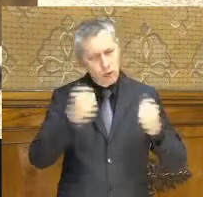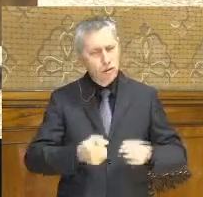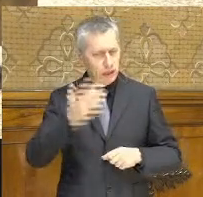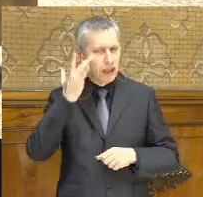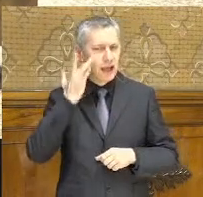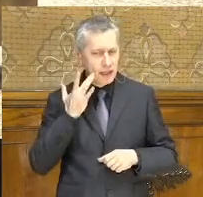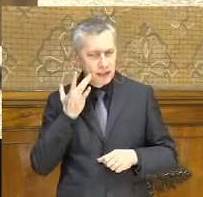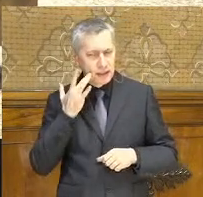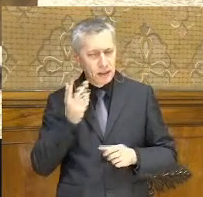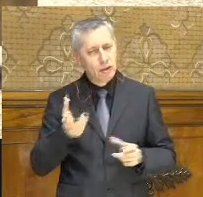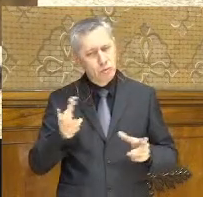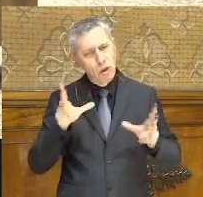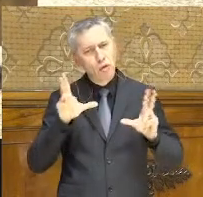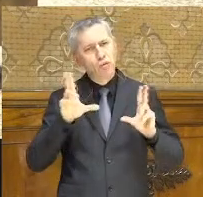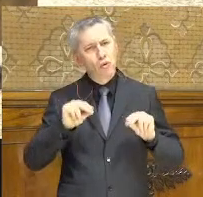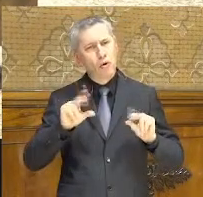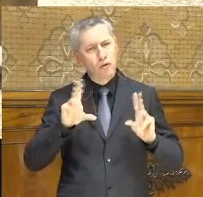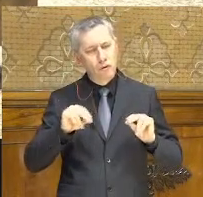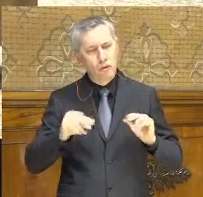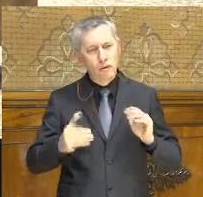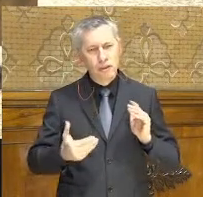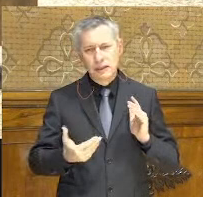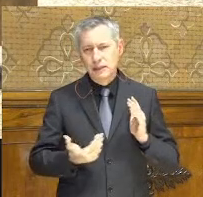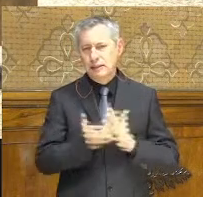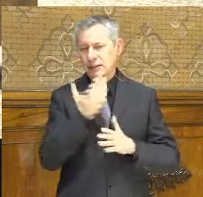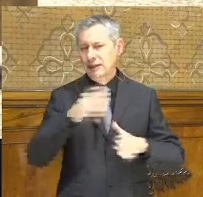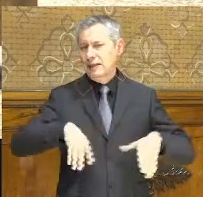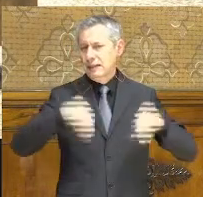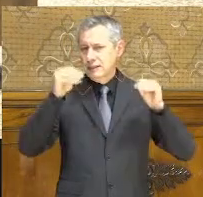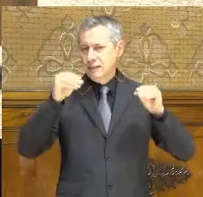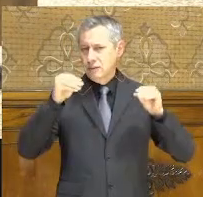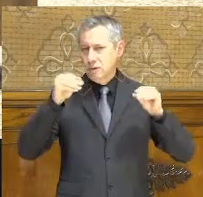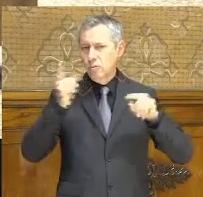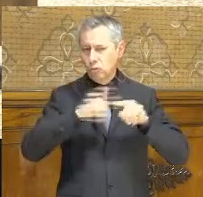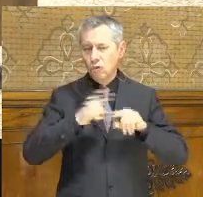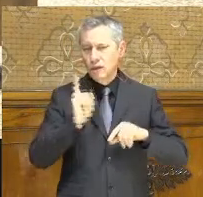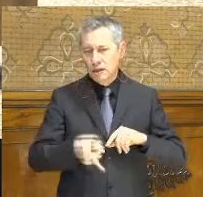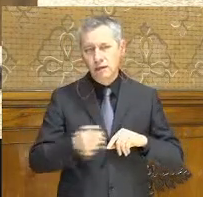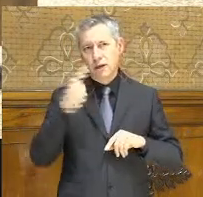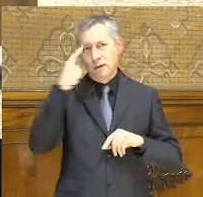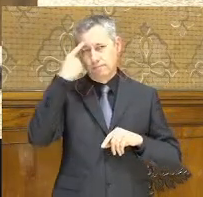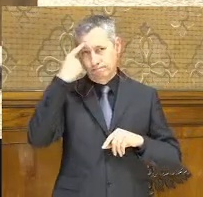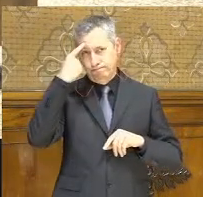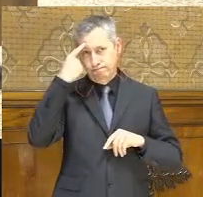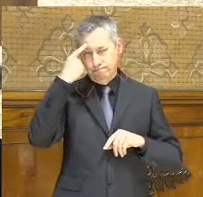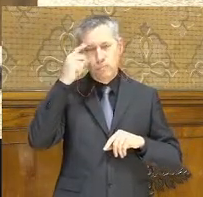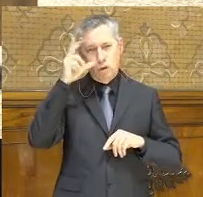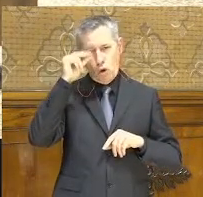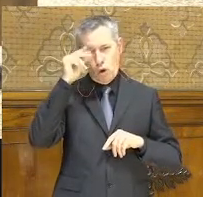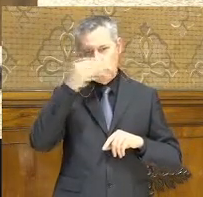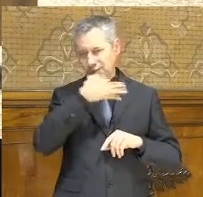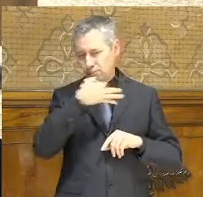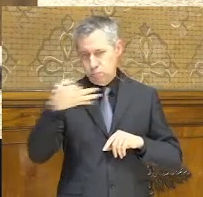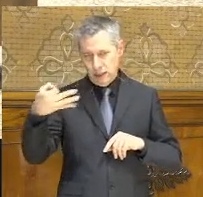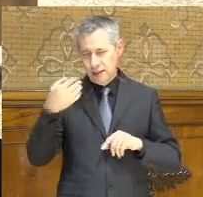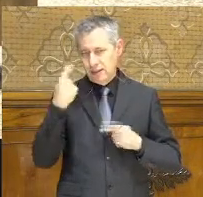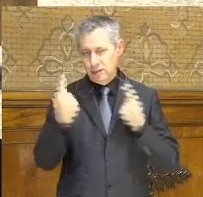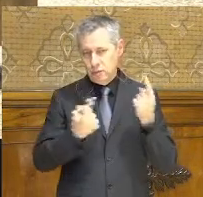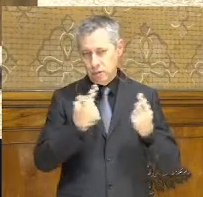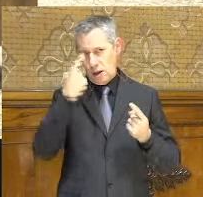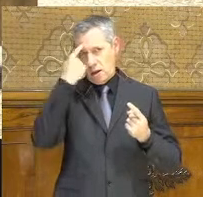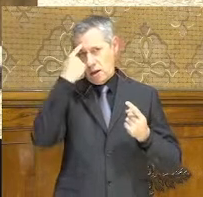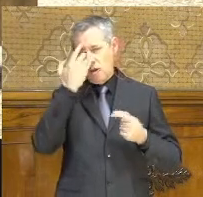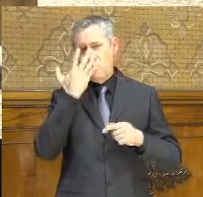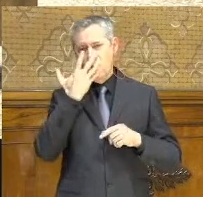need to note that. We need to keep it in mind. And as we try and reason